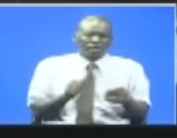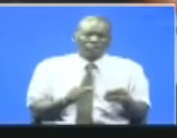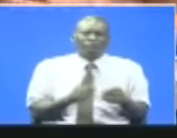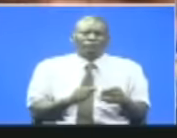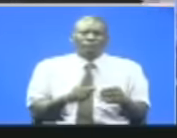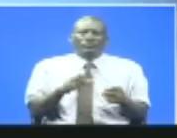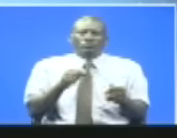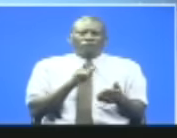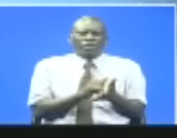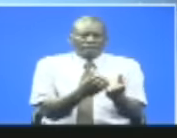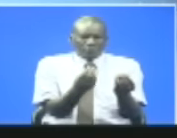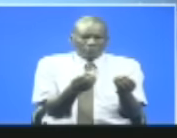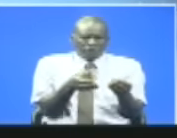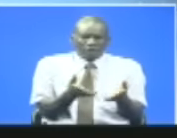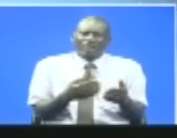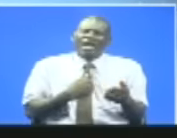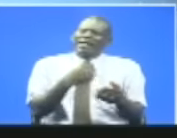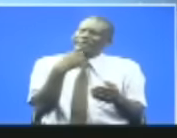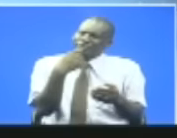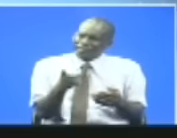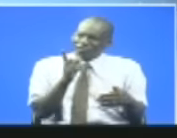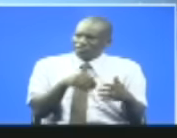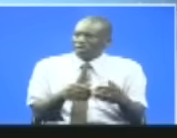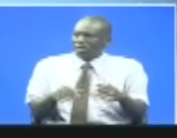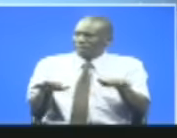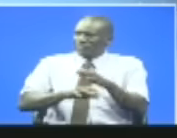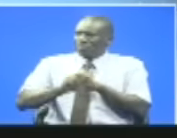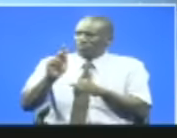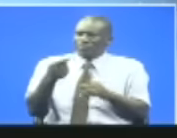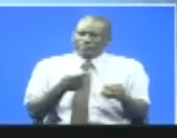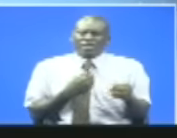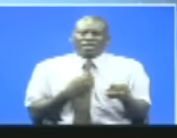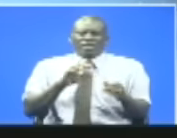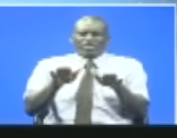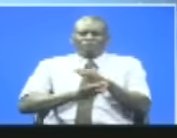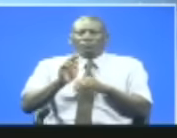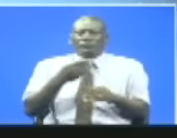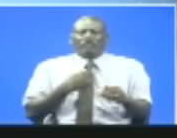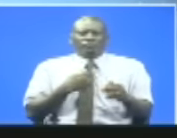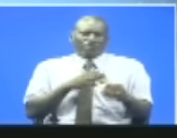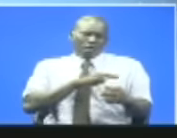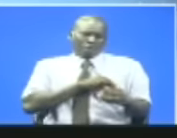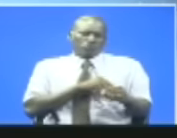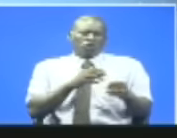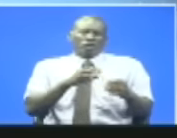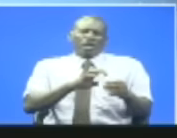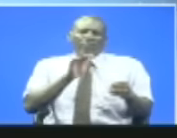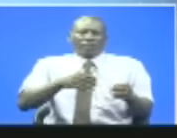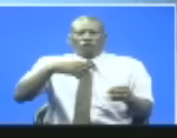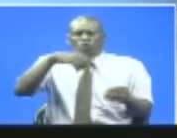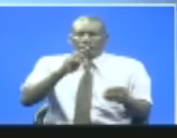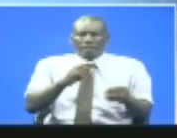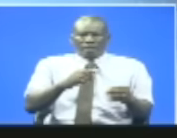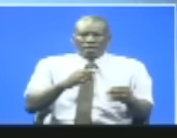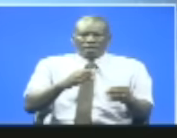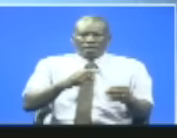I think that's simplistic. That's simplistic. I said the deputy president has a noble mission than simply wooing girls.